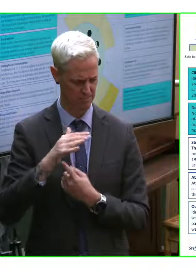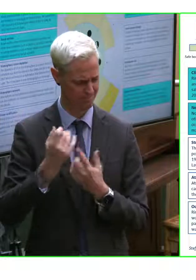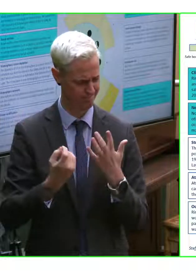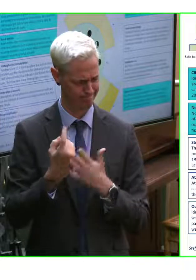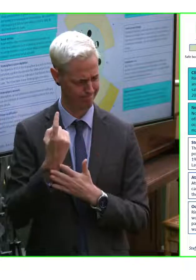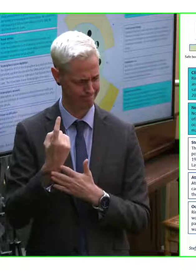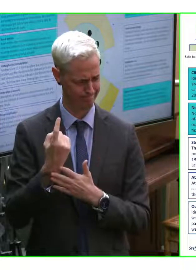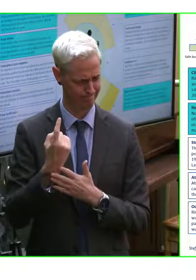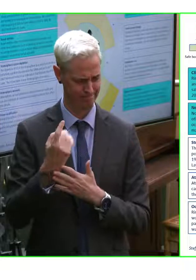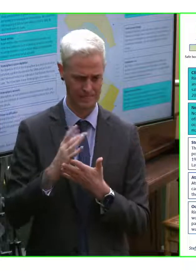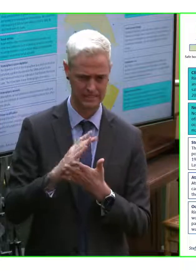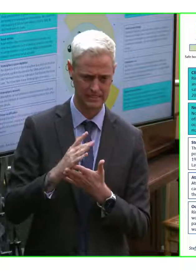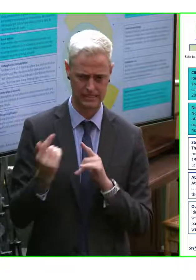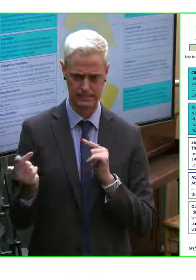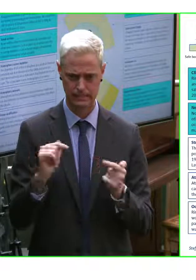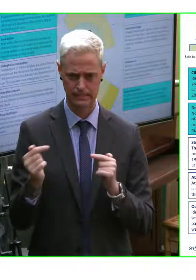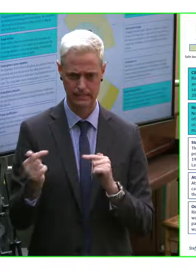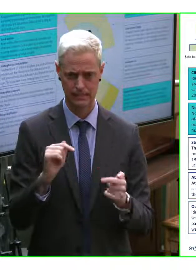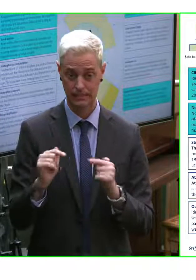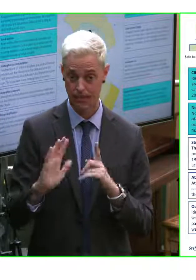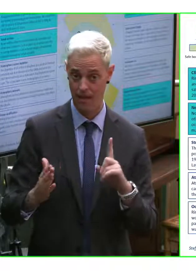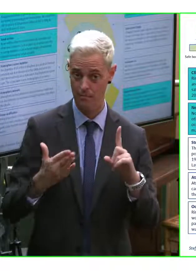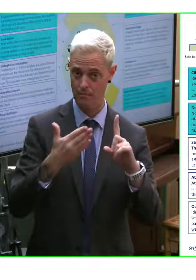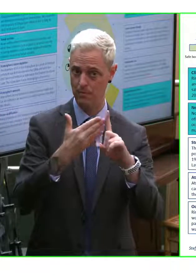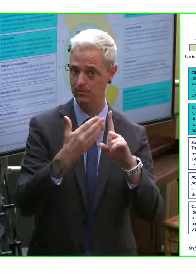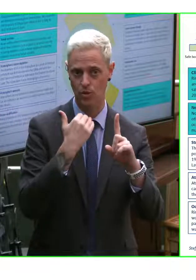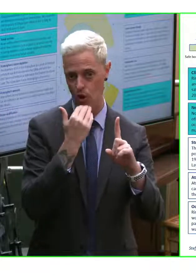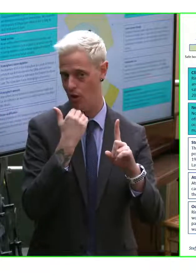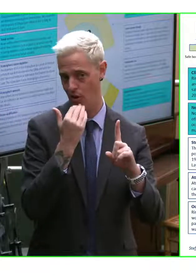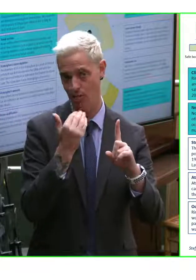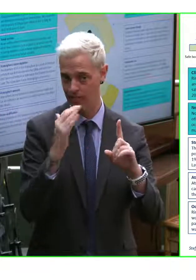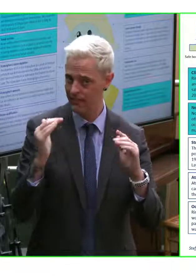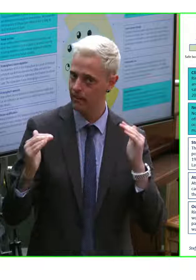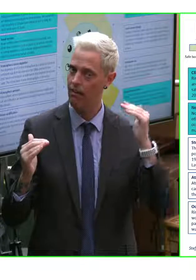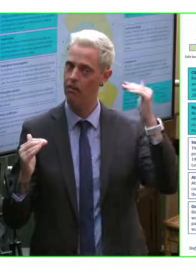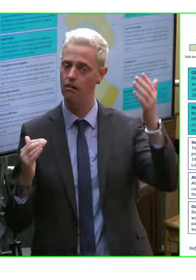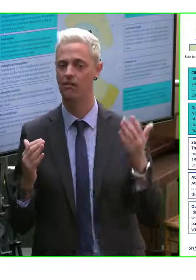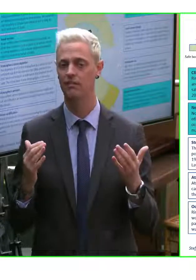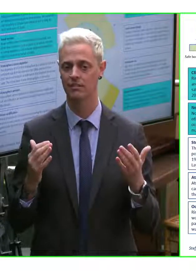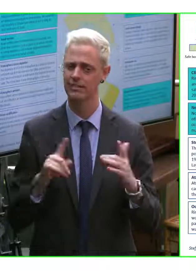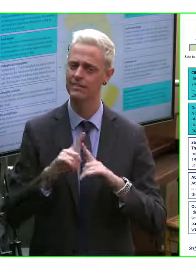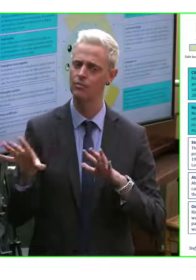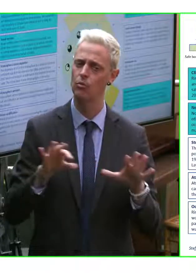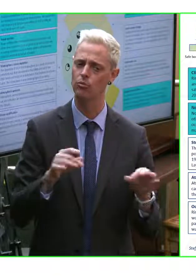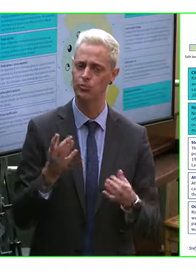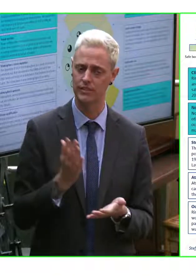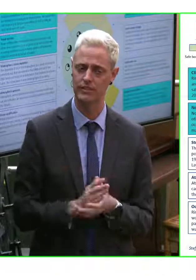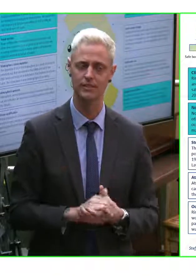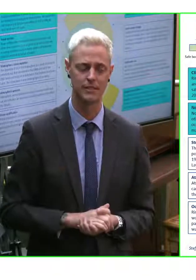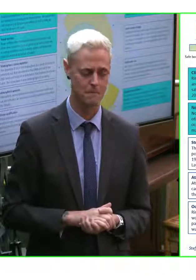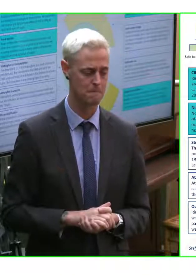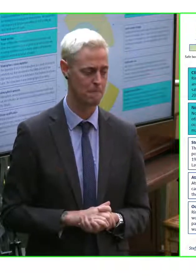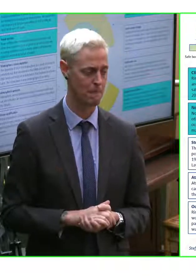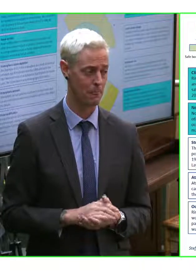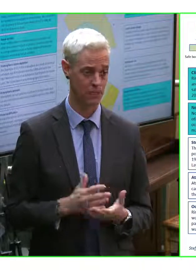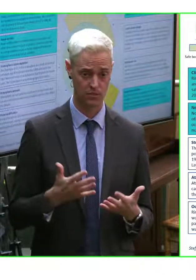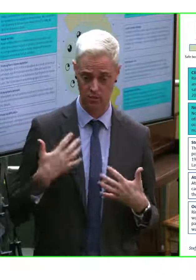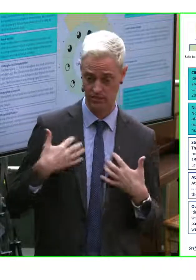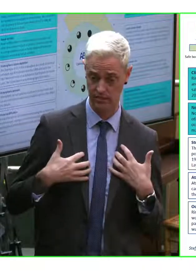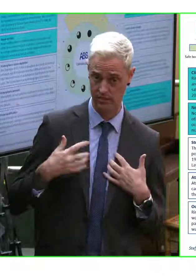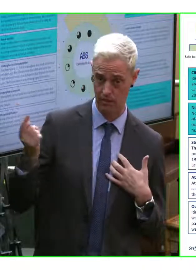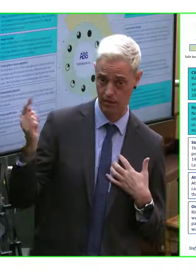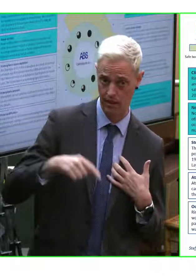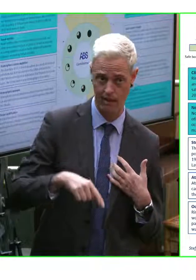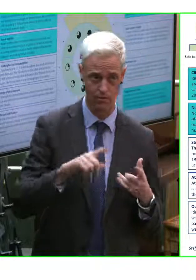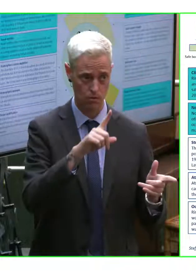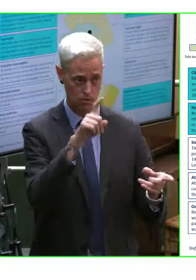little bit tighter in terms of ambition, but still not enough. So, where there's muck, there's brass. We're very excited to be here. We're